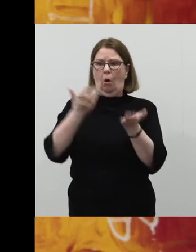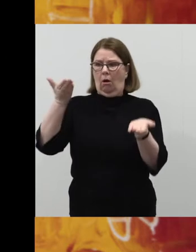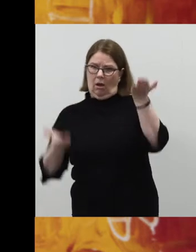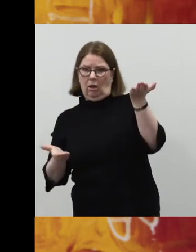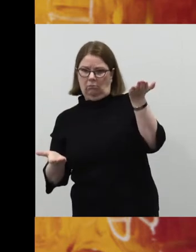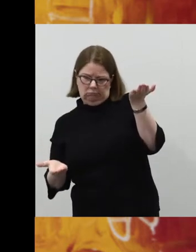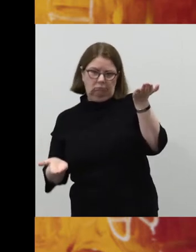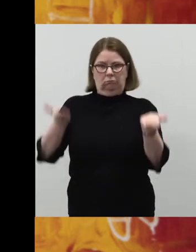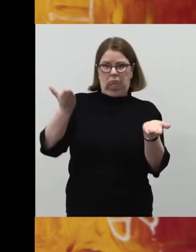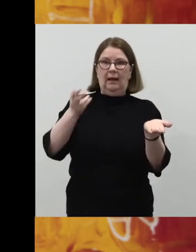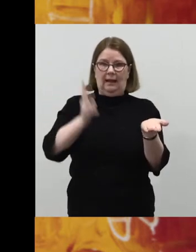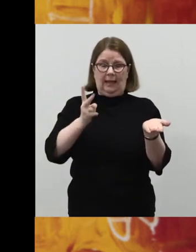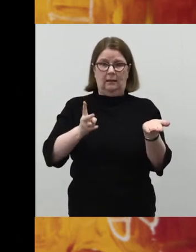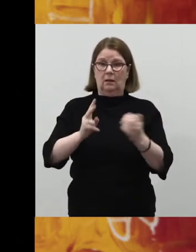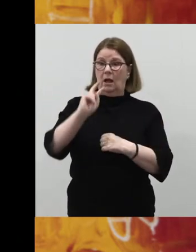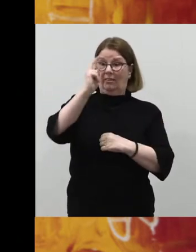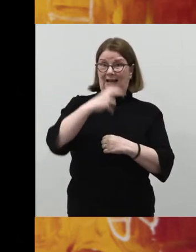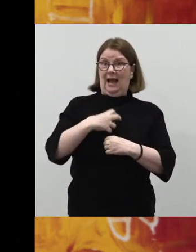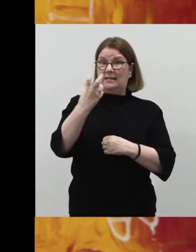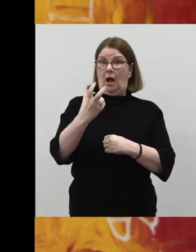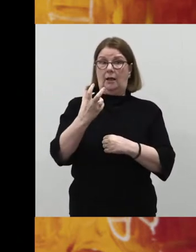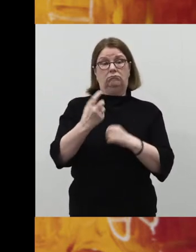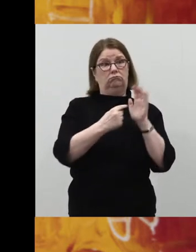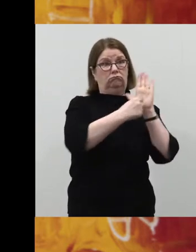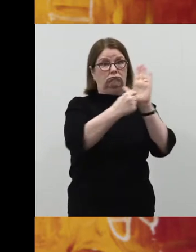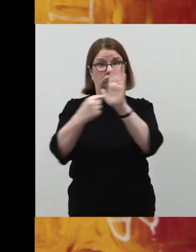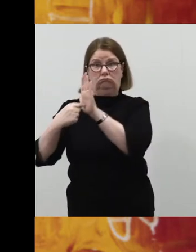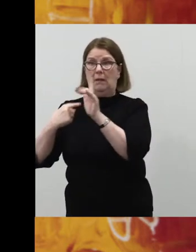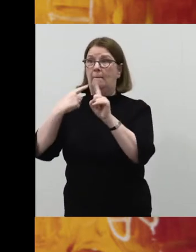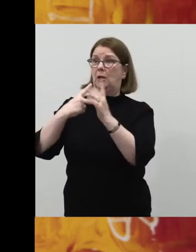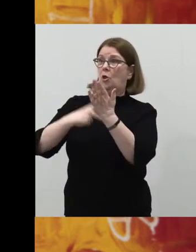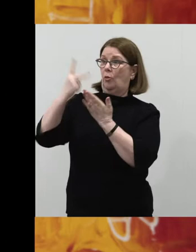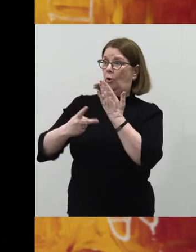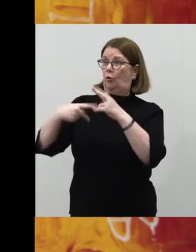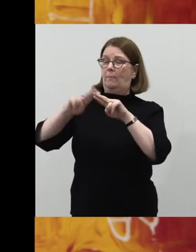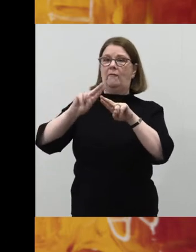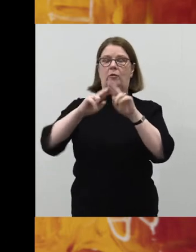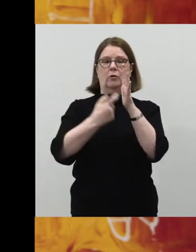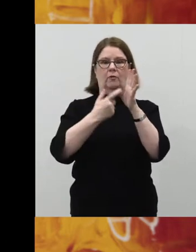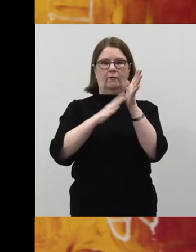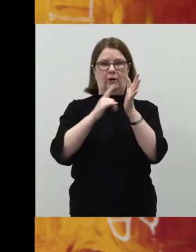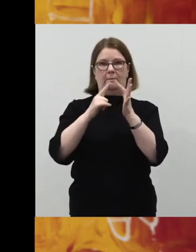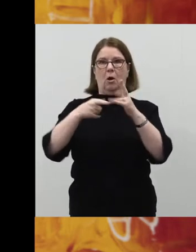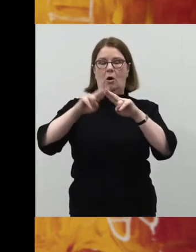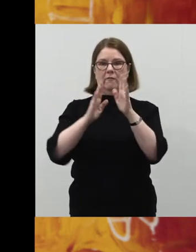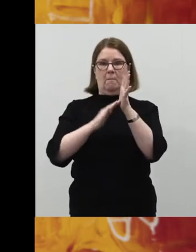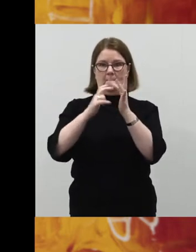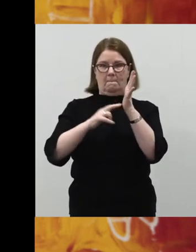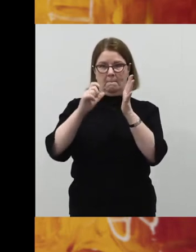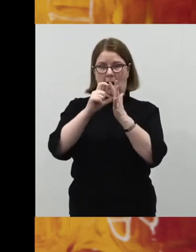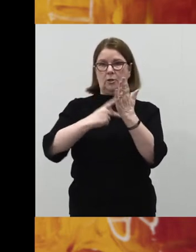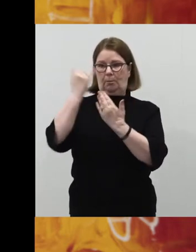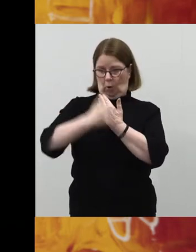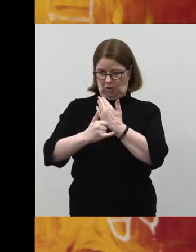world or an interrogation of their internal narratives, and it is often done in tandem in an